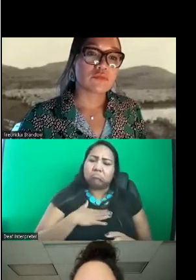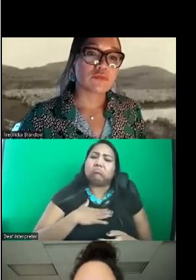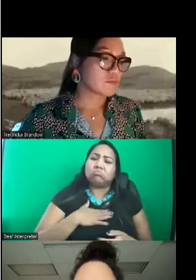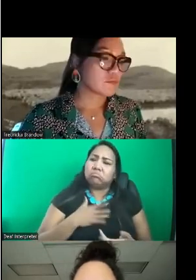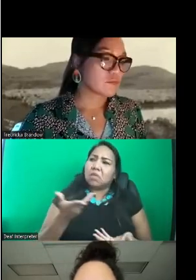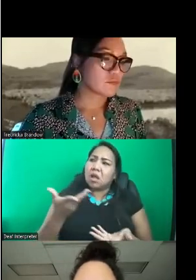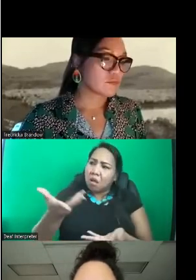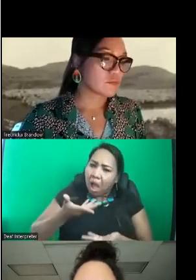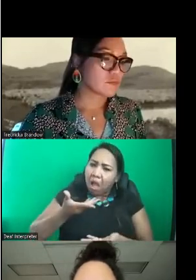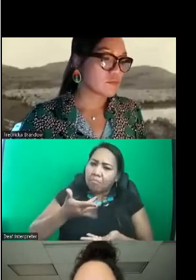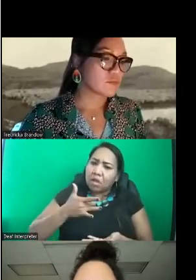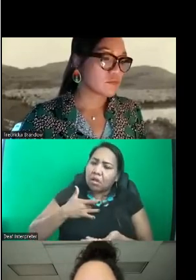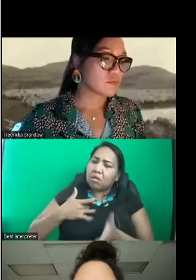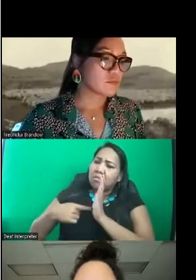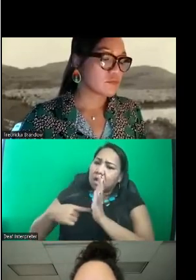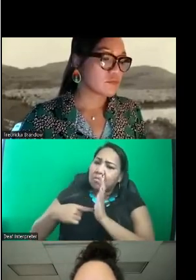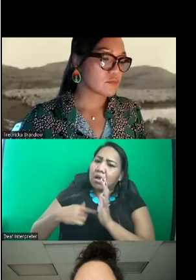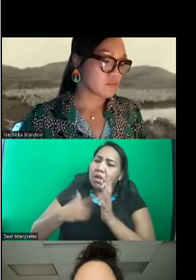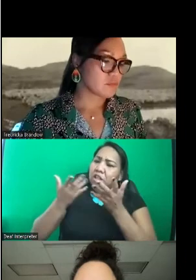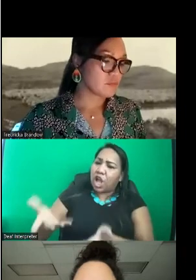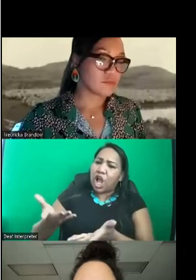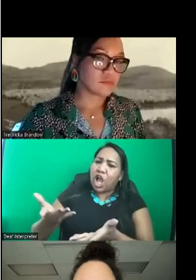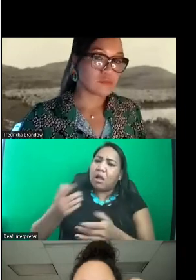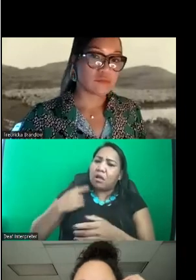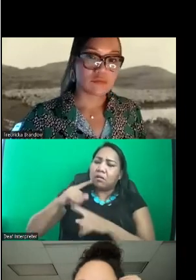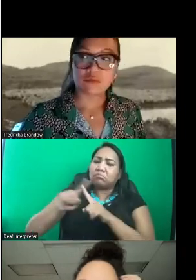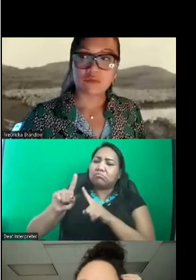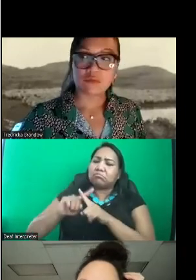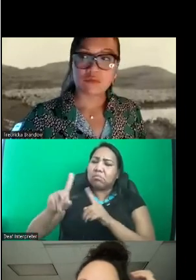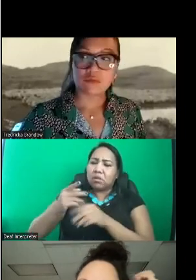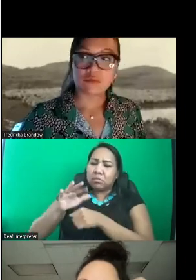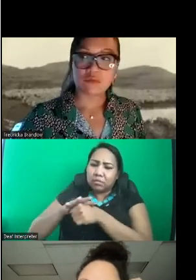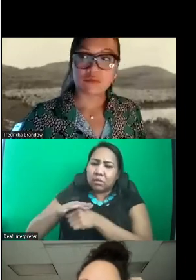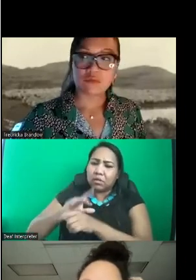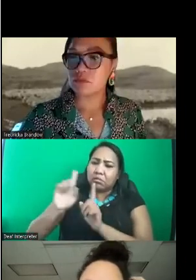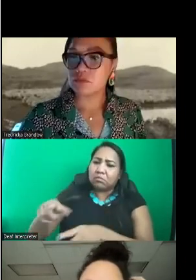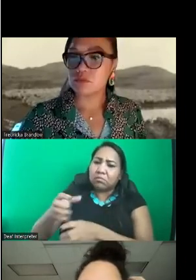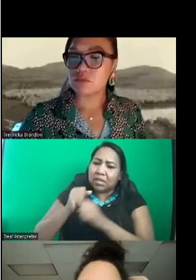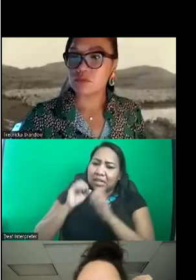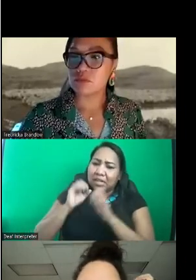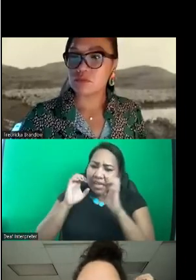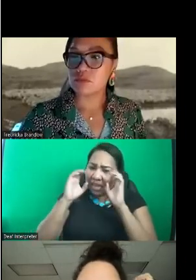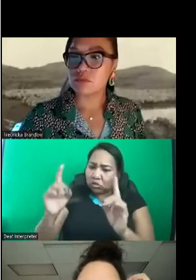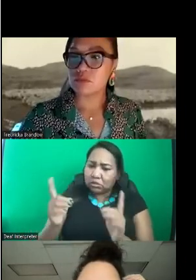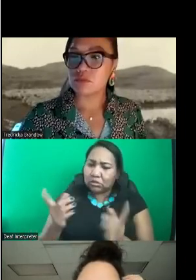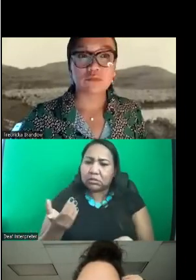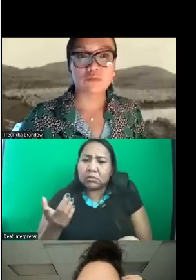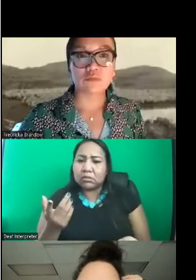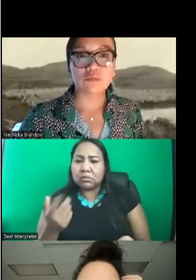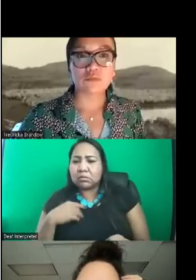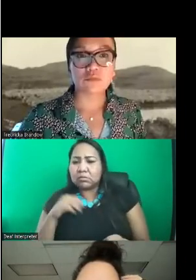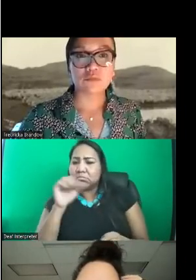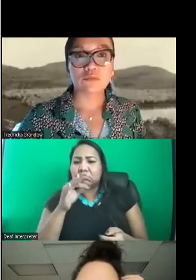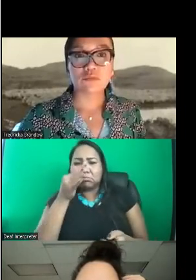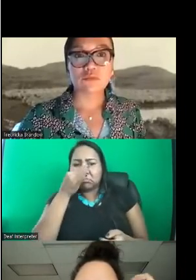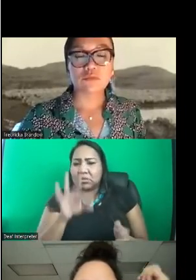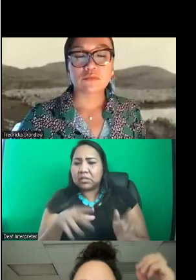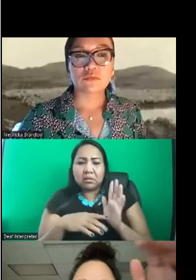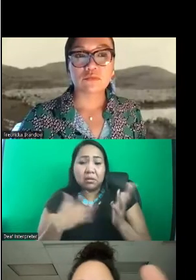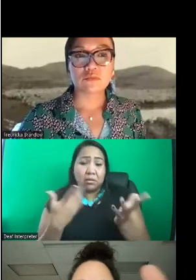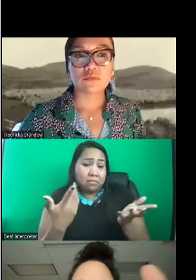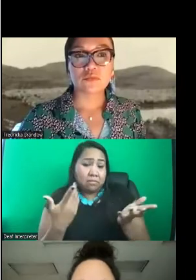they engage within these educational settings. So those are just a few examples, and I think Megan said she can also add to